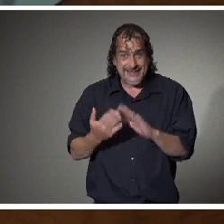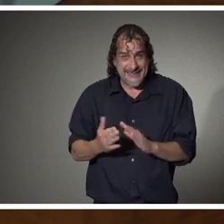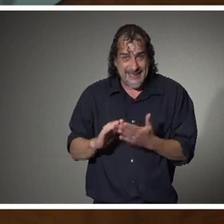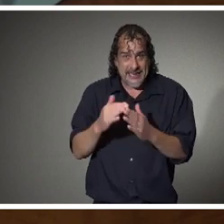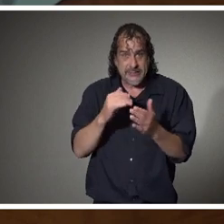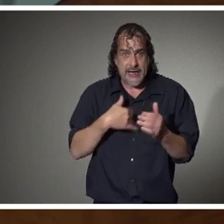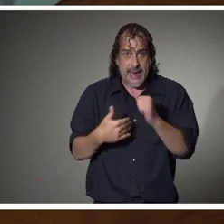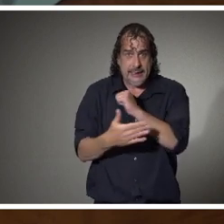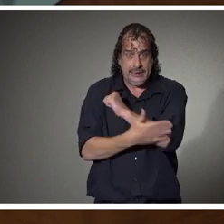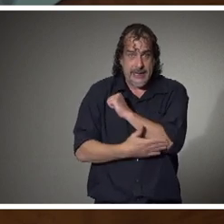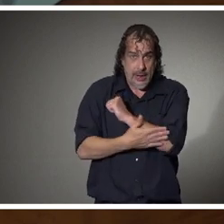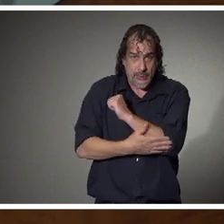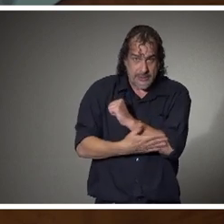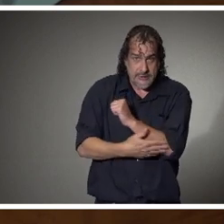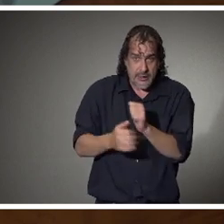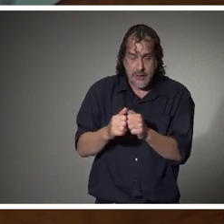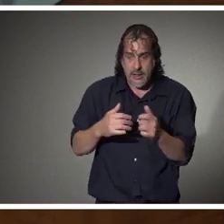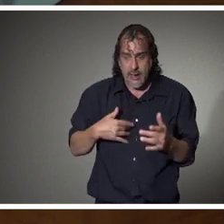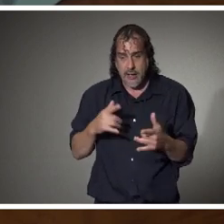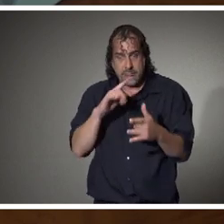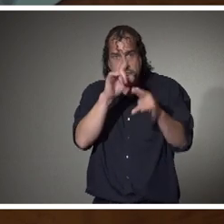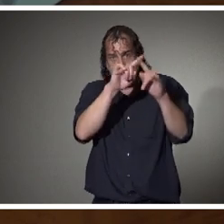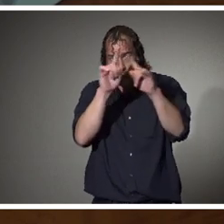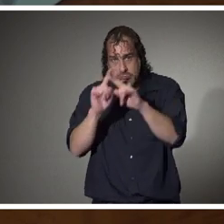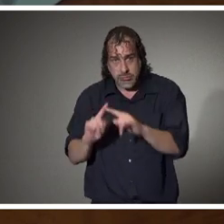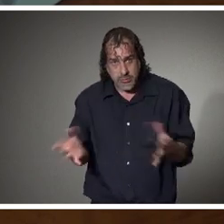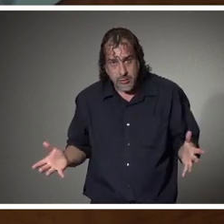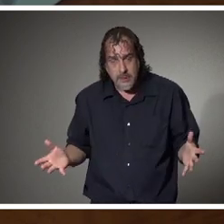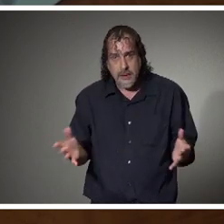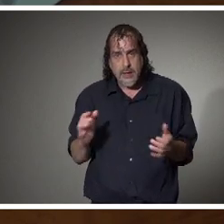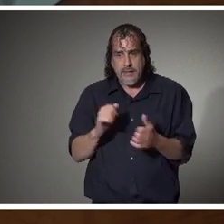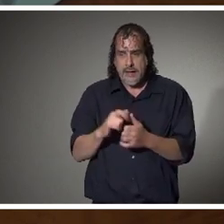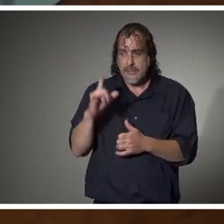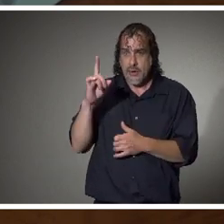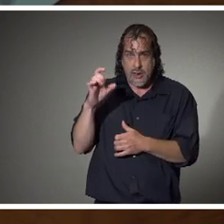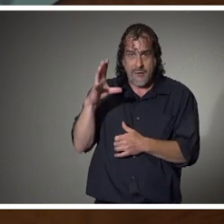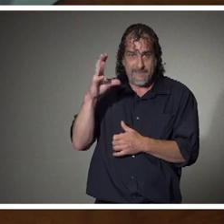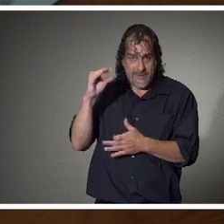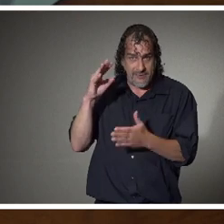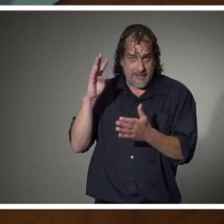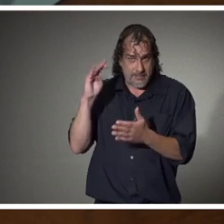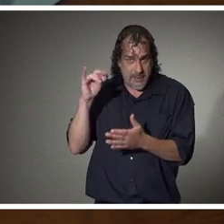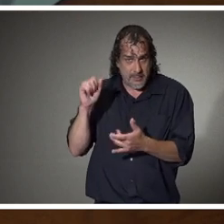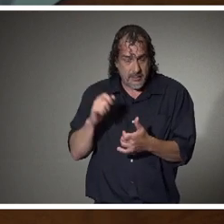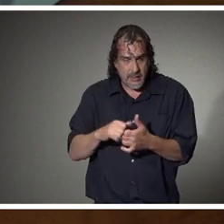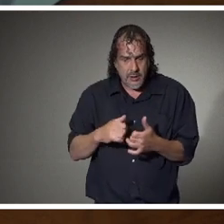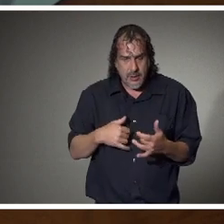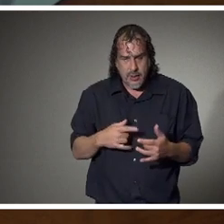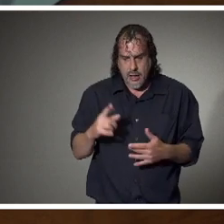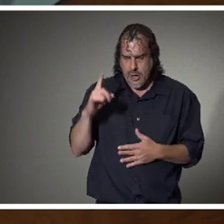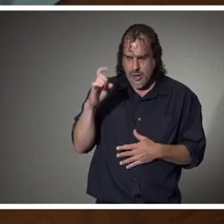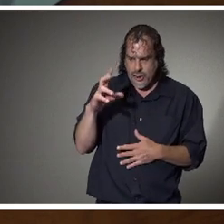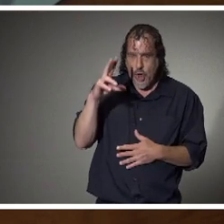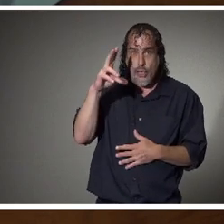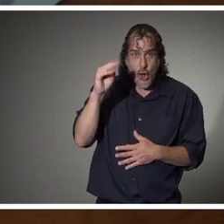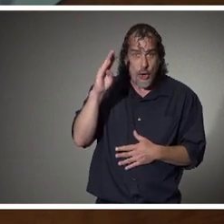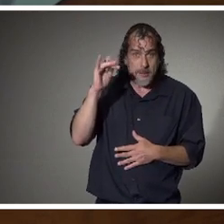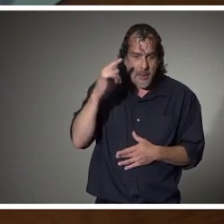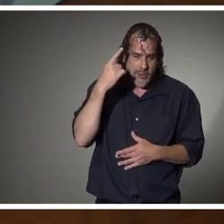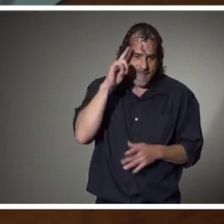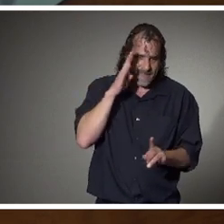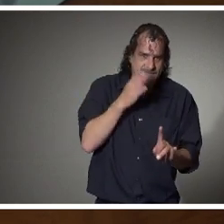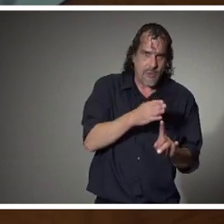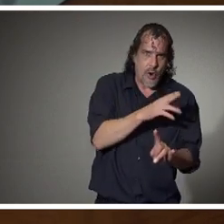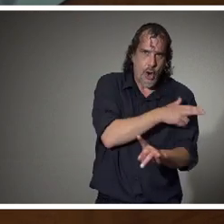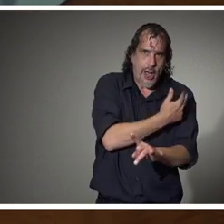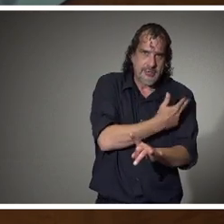locals, territories, including the District of Columbia. It's $150 billion. In the CARES Act, there was $130 billion for hospitals.